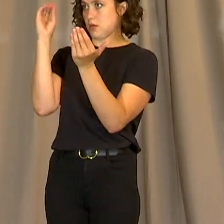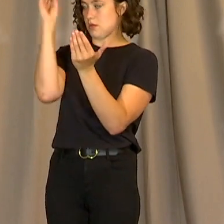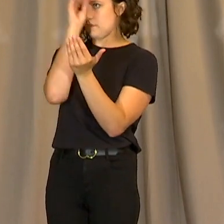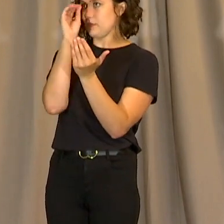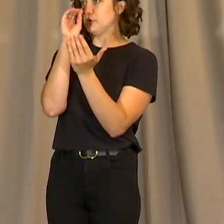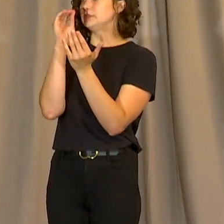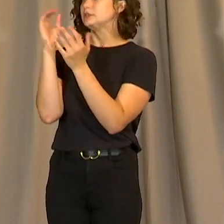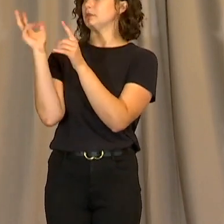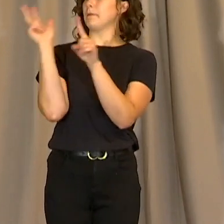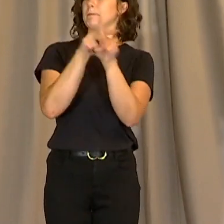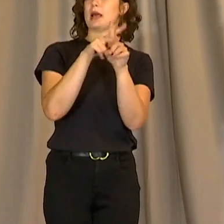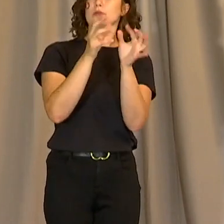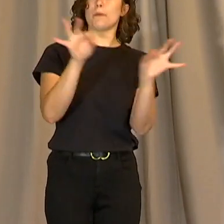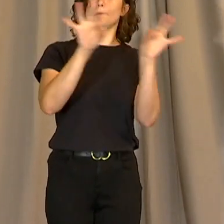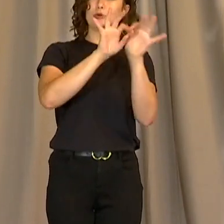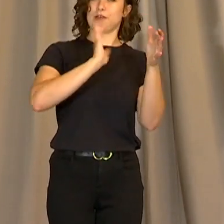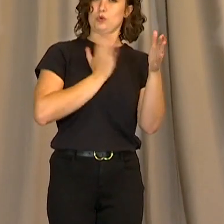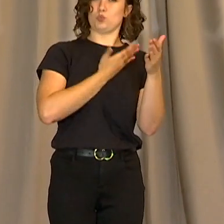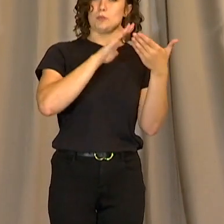community. Thank you.